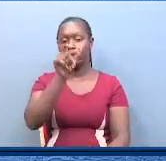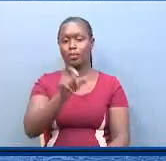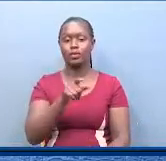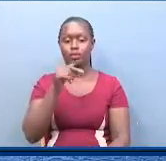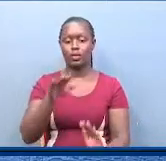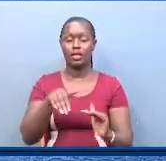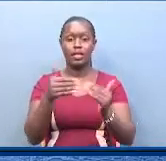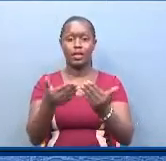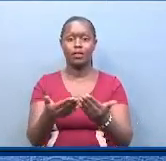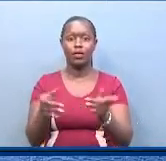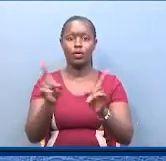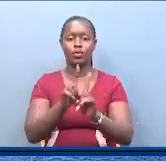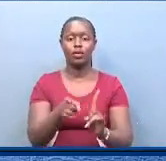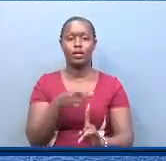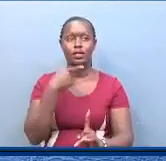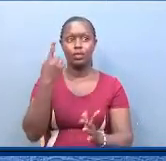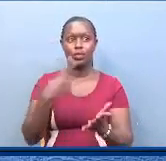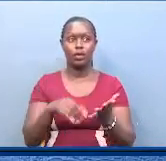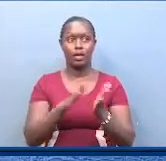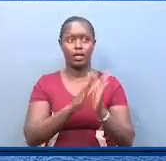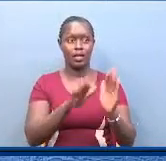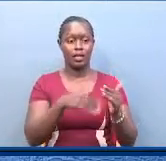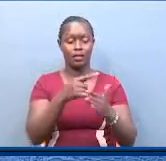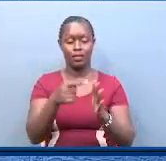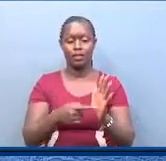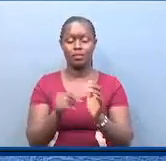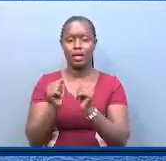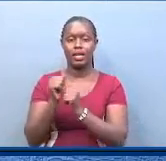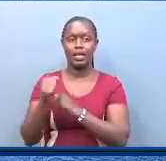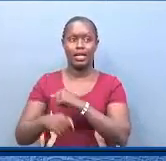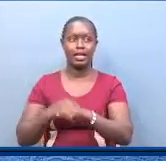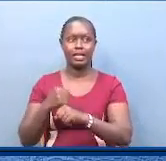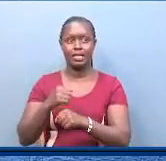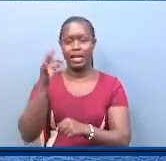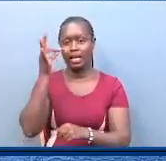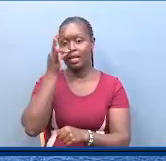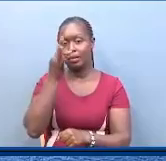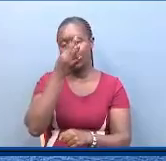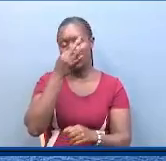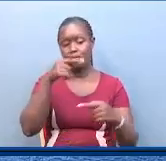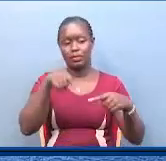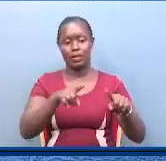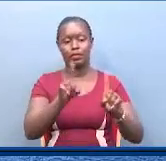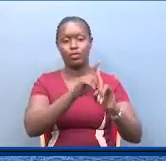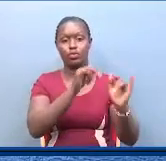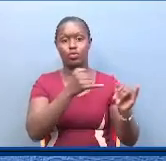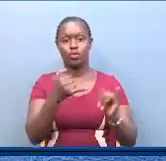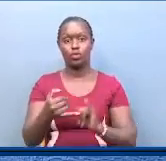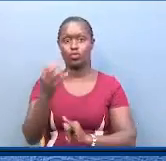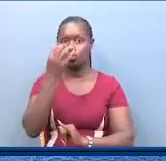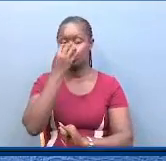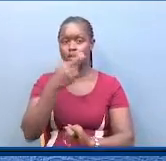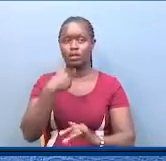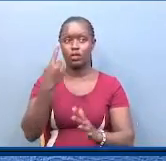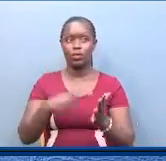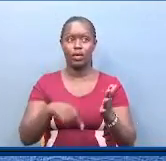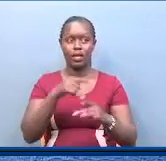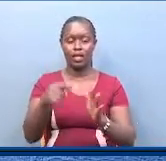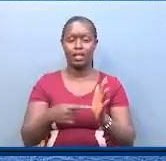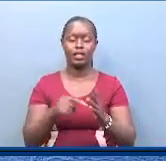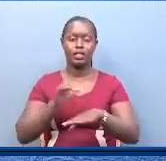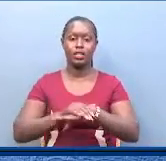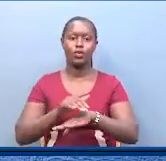whatsoever, he said, give this man 10 years. Kibaki himself introduced Ruto and he said, this is an excellent